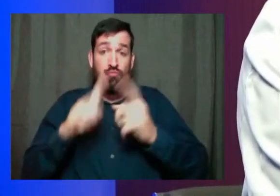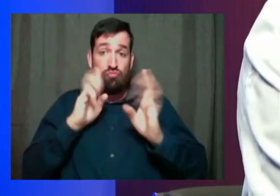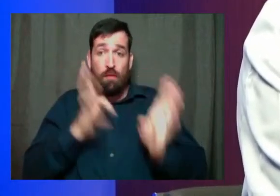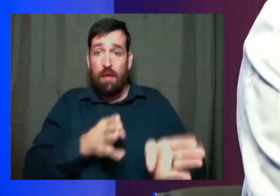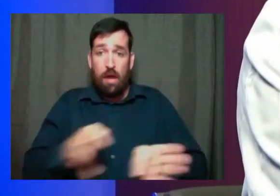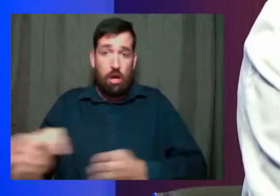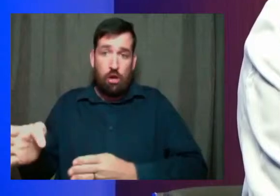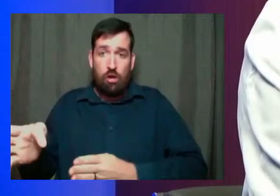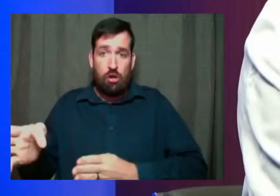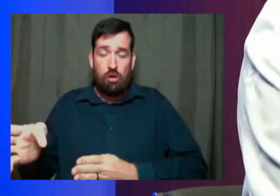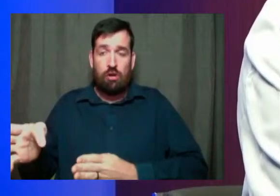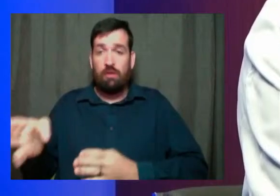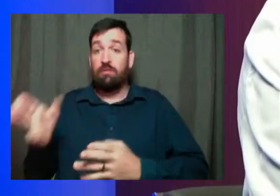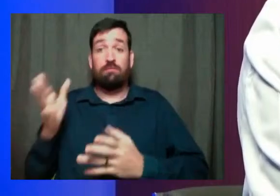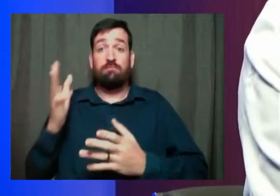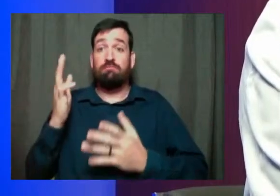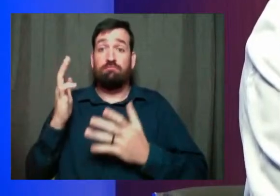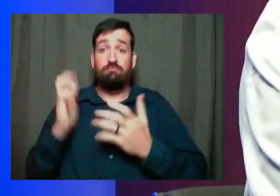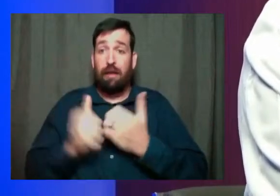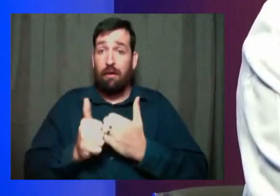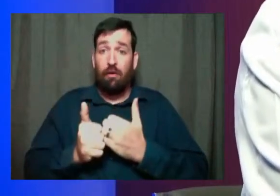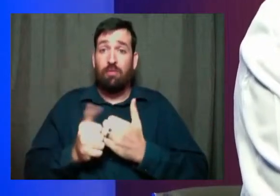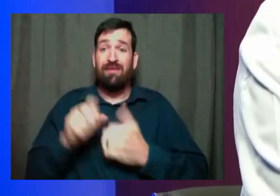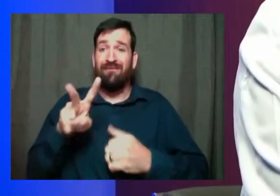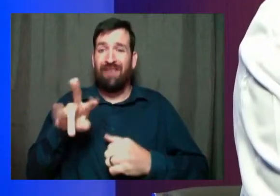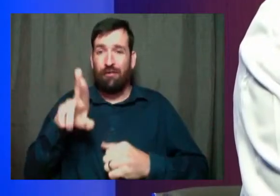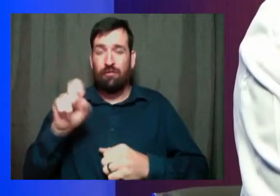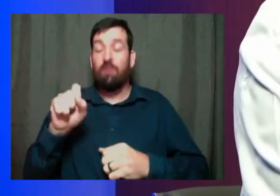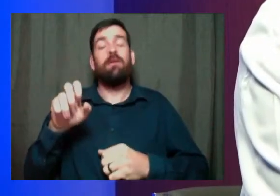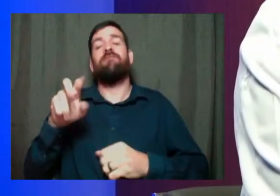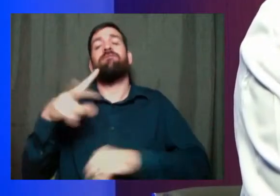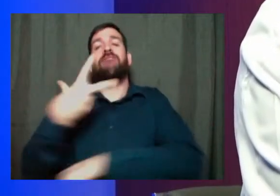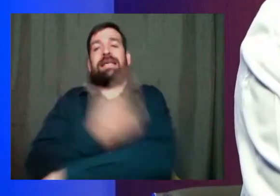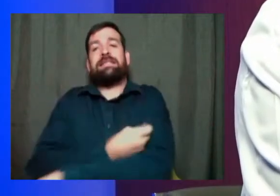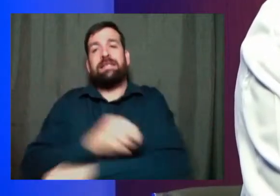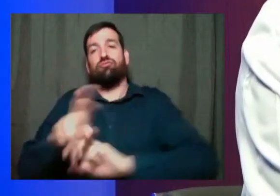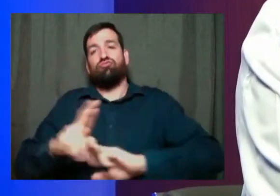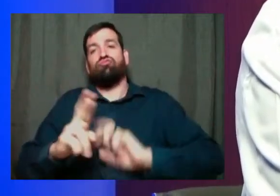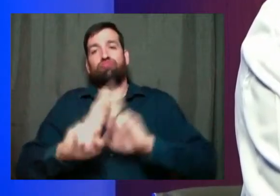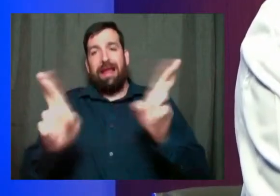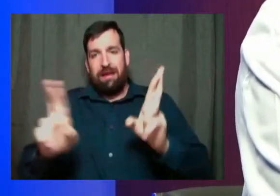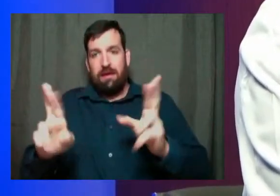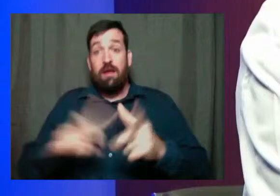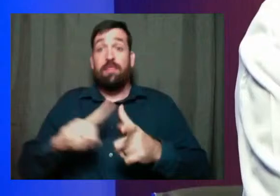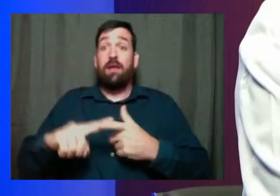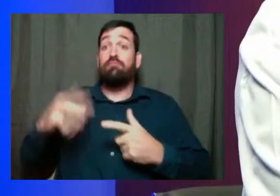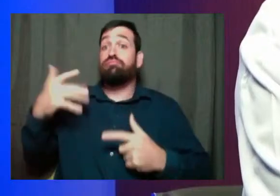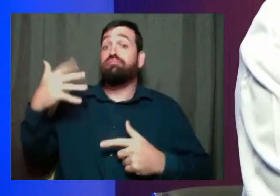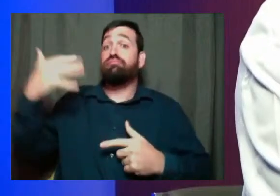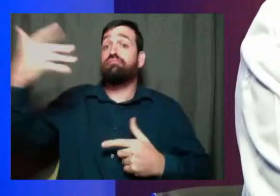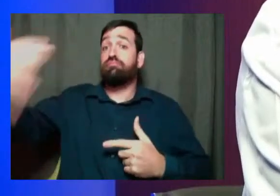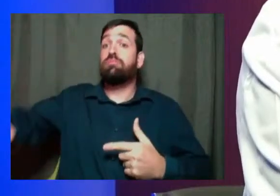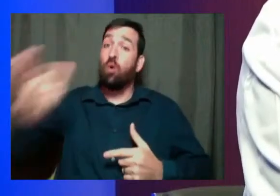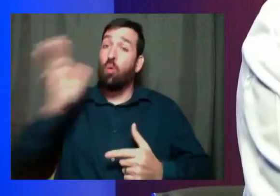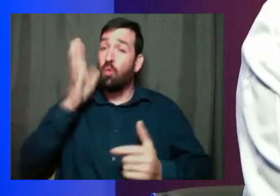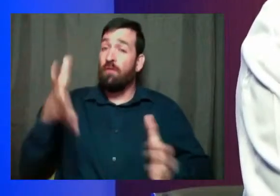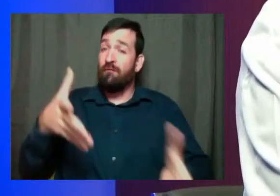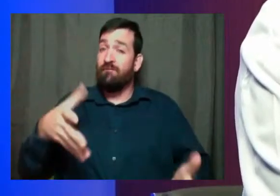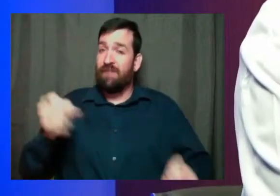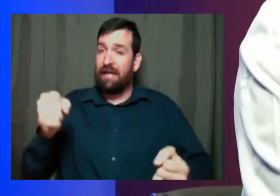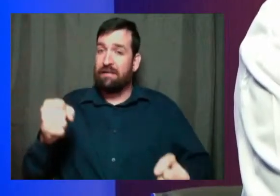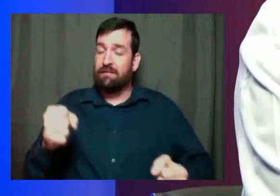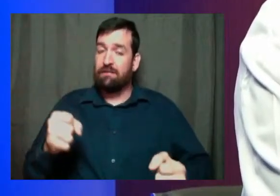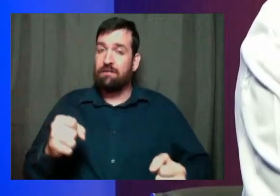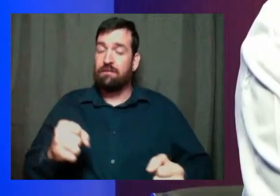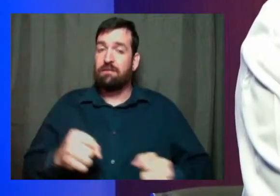already getting their vaccine ready for that. And I think there will come a day when we are going to do that pretty rapidly. But I